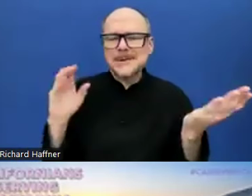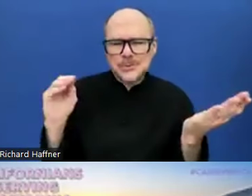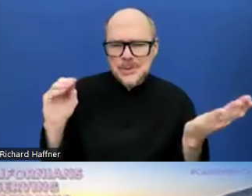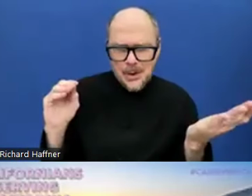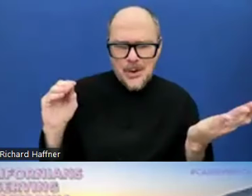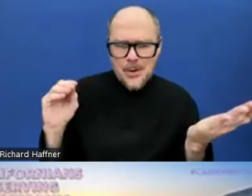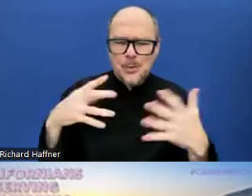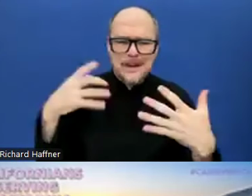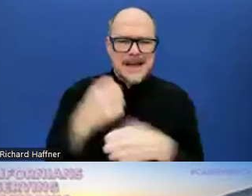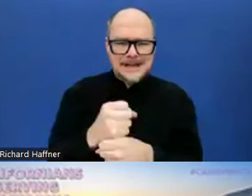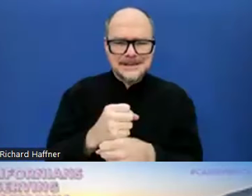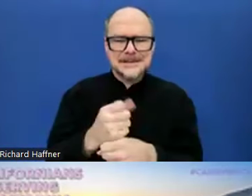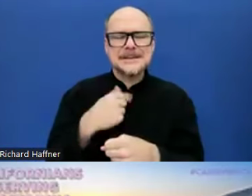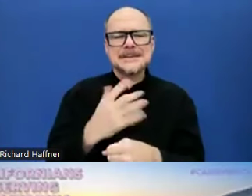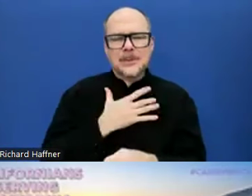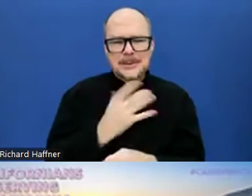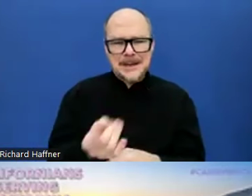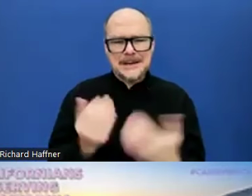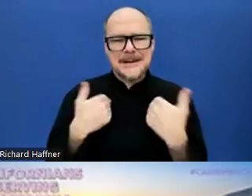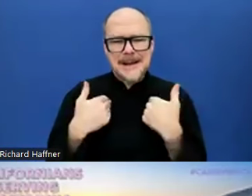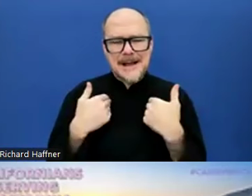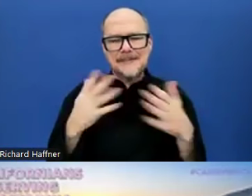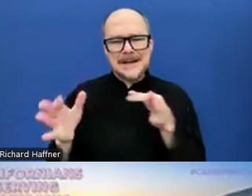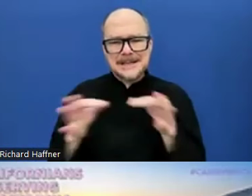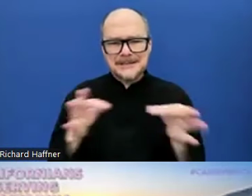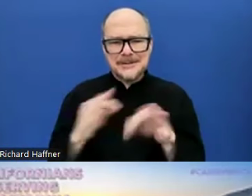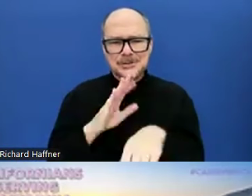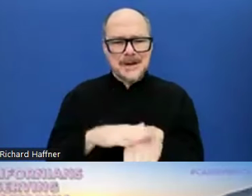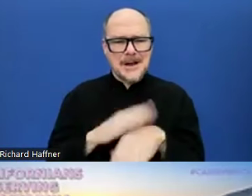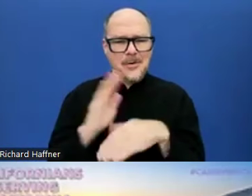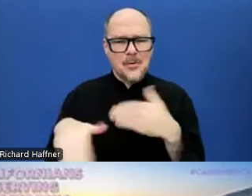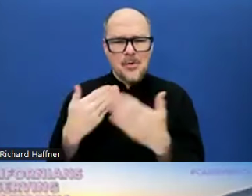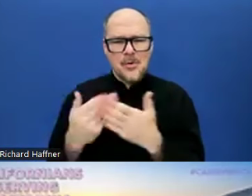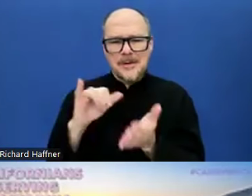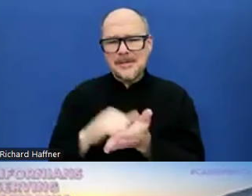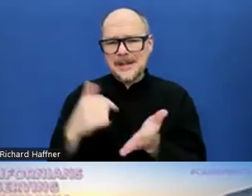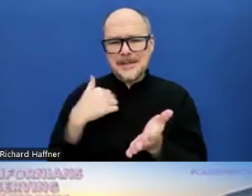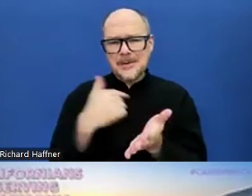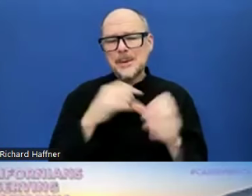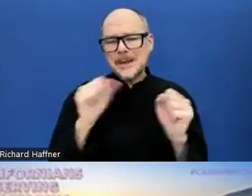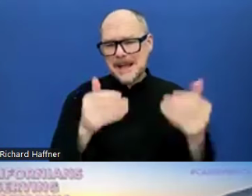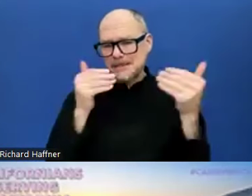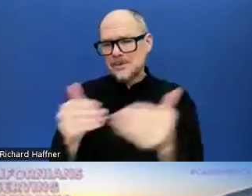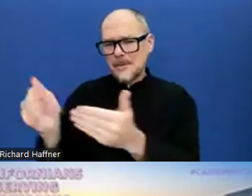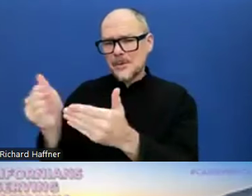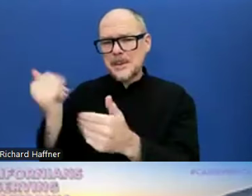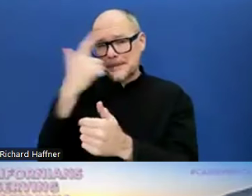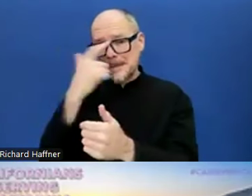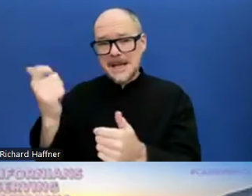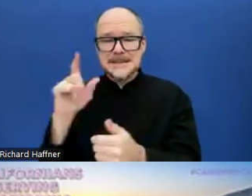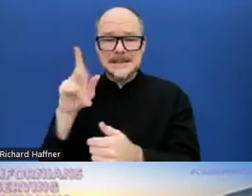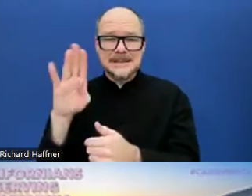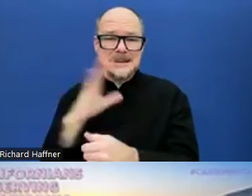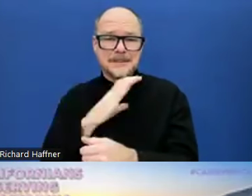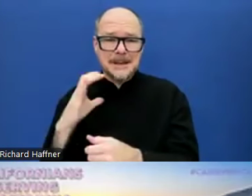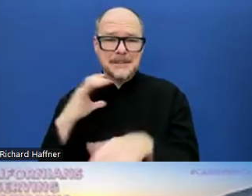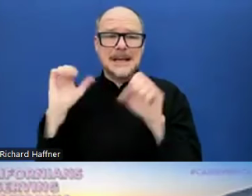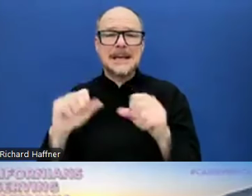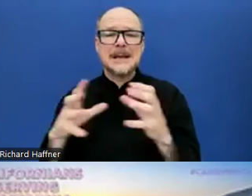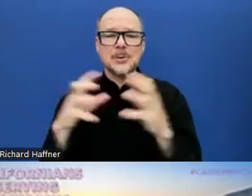I'd like to have definition on all of that so that we can move forward, because a subcommittee can get a lot